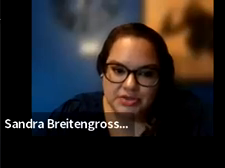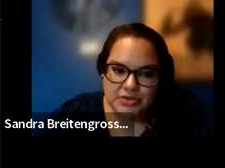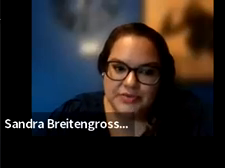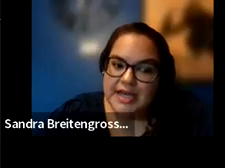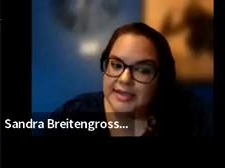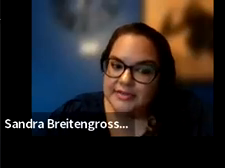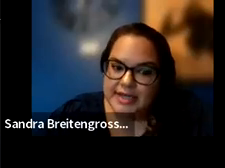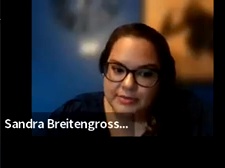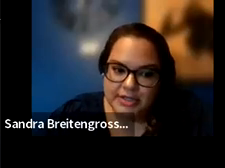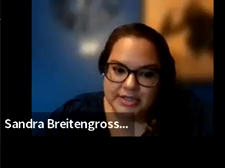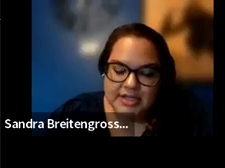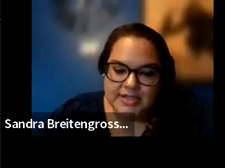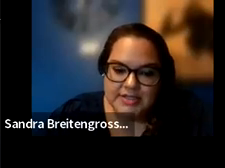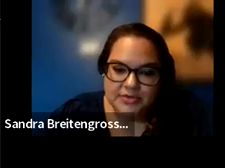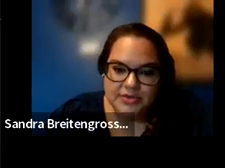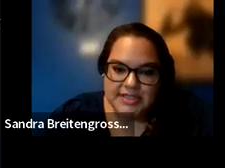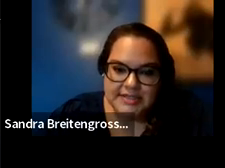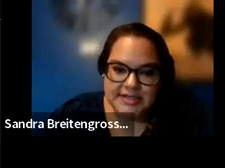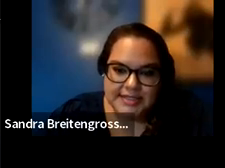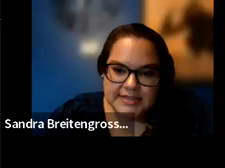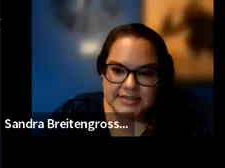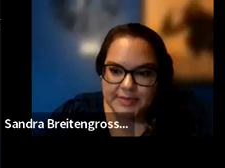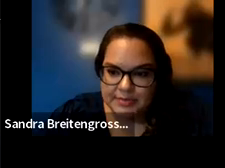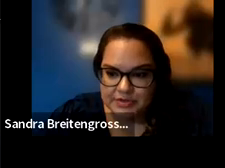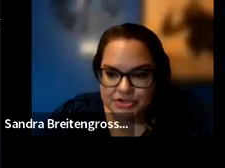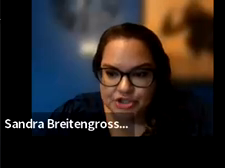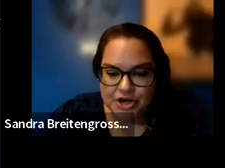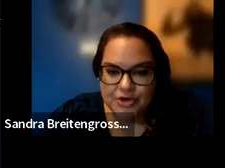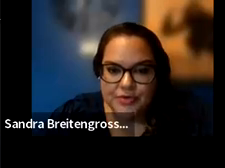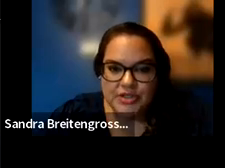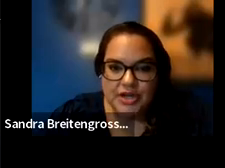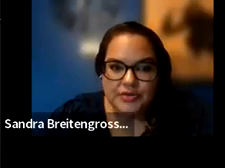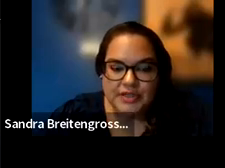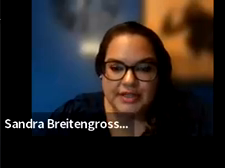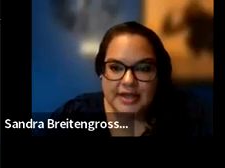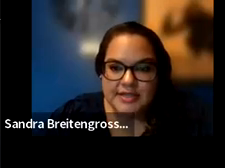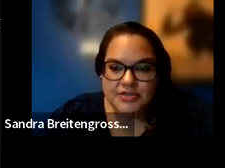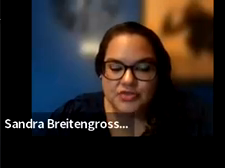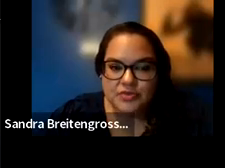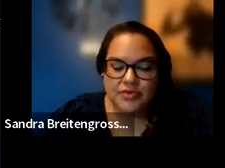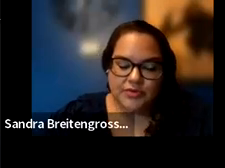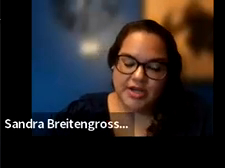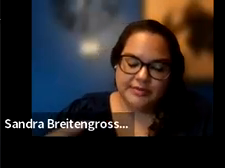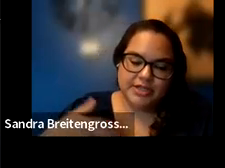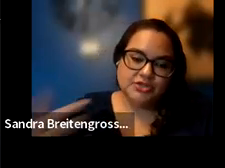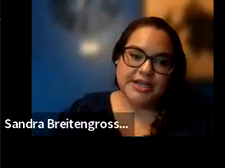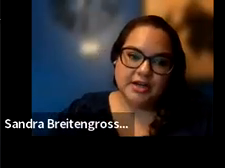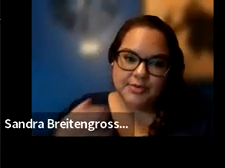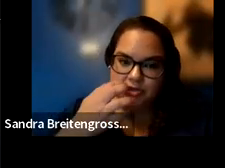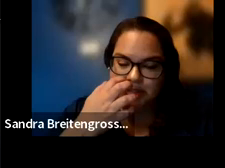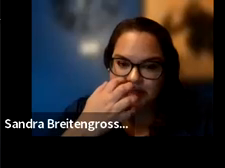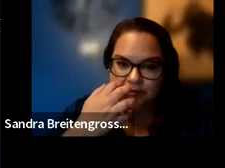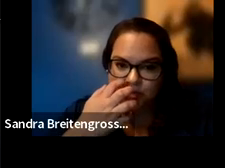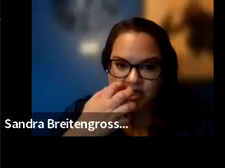regards to the IL network. So this is nice to be able to show, not only as a